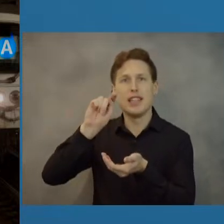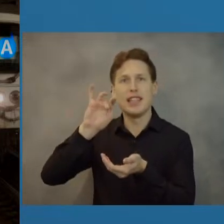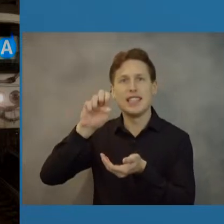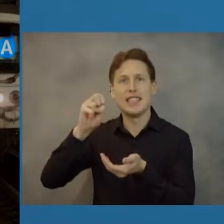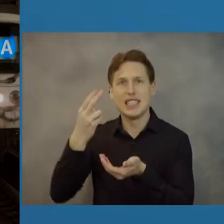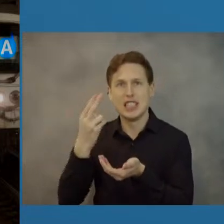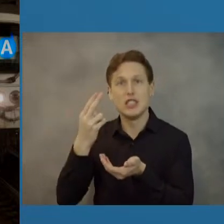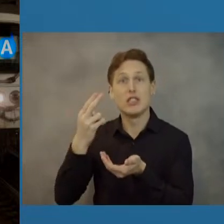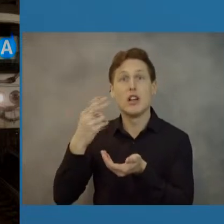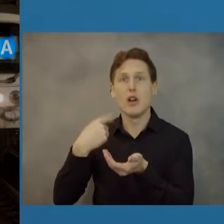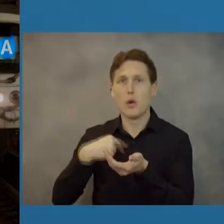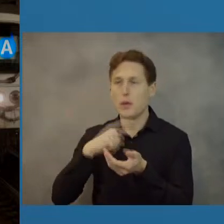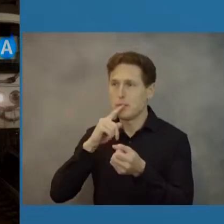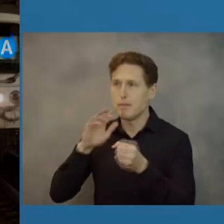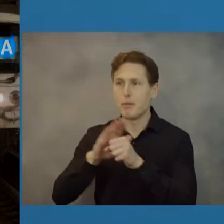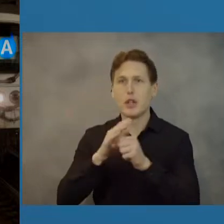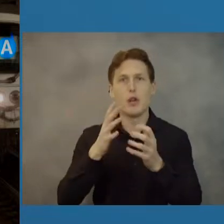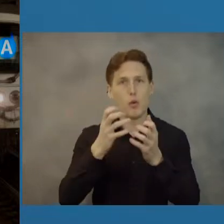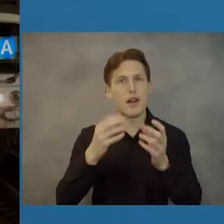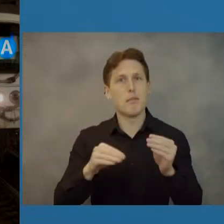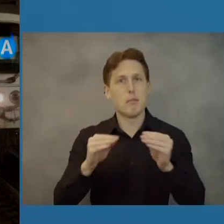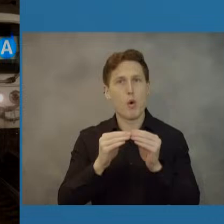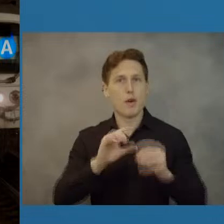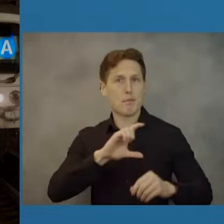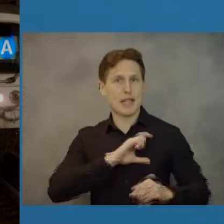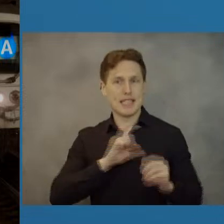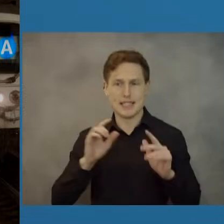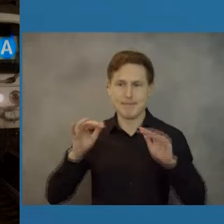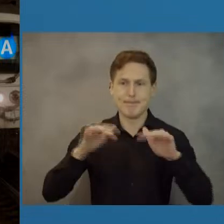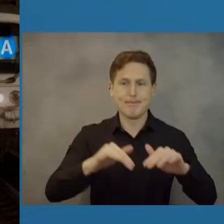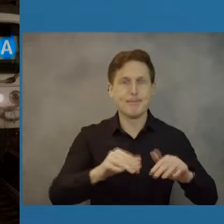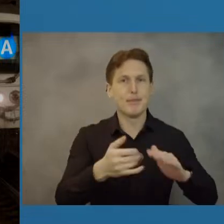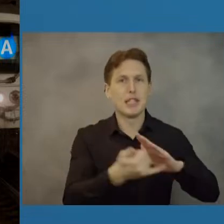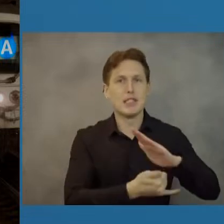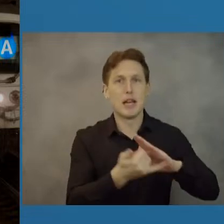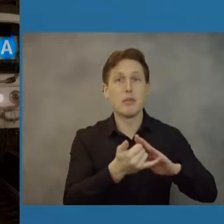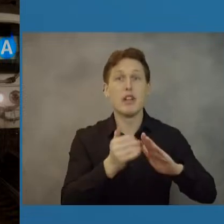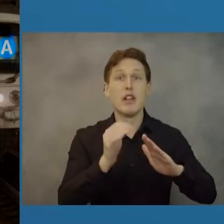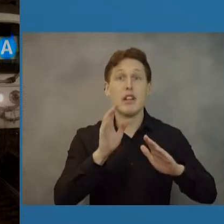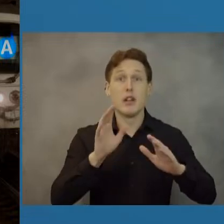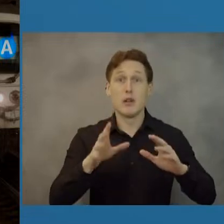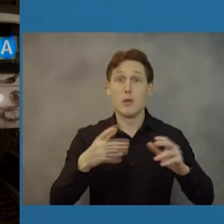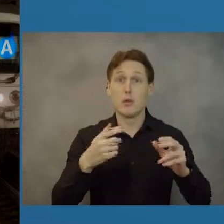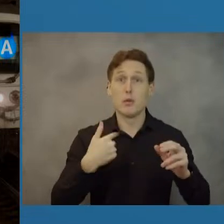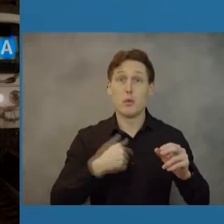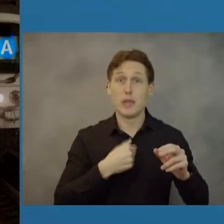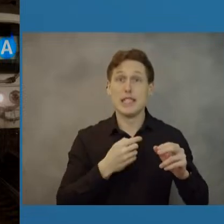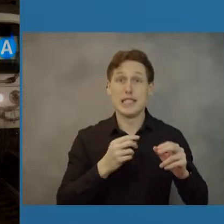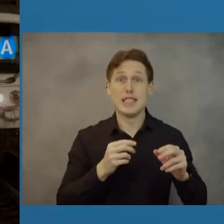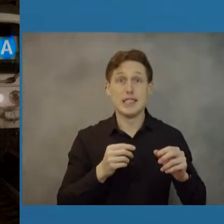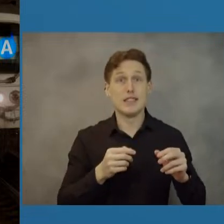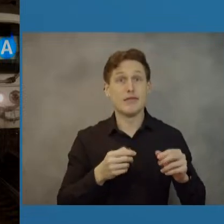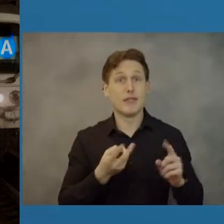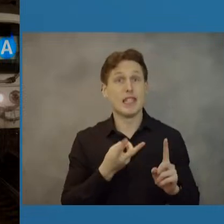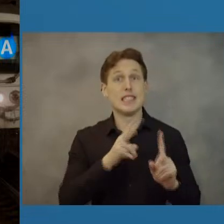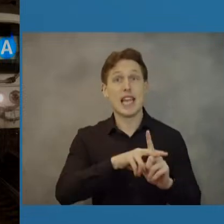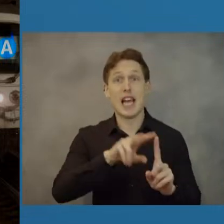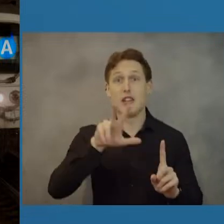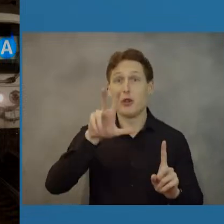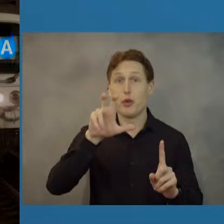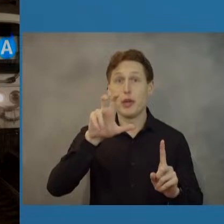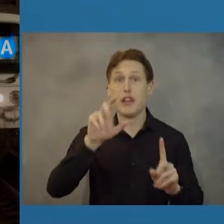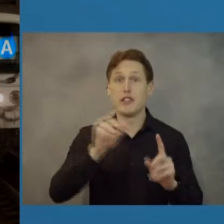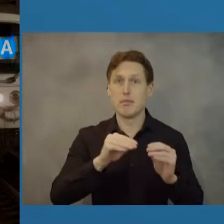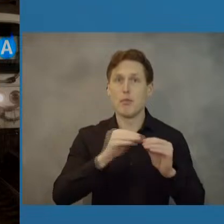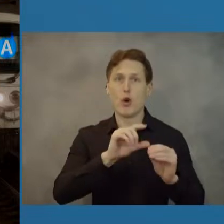our subways, adding about 300 officers to overnight trains, and I promised to support this effort with